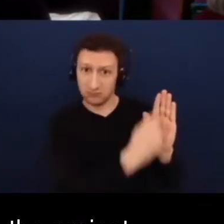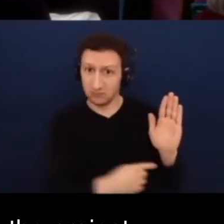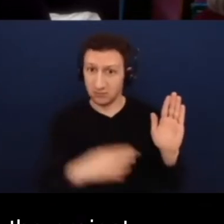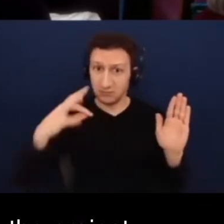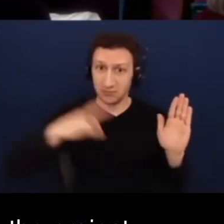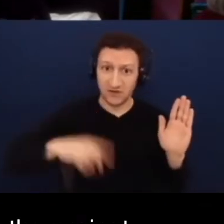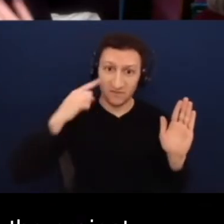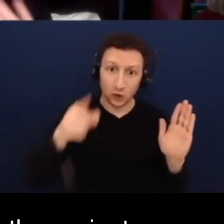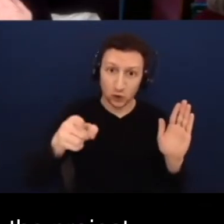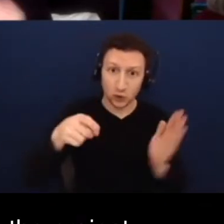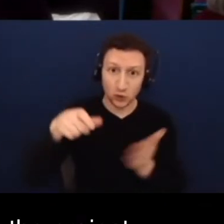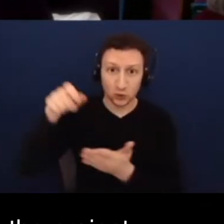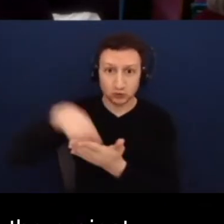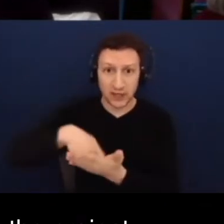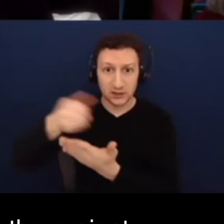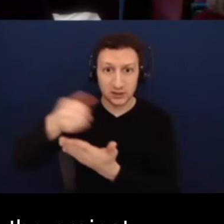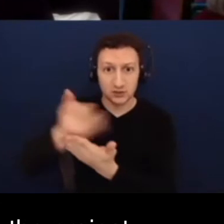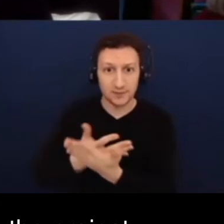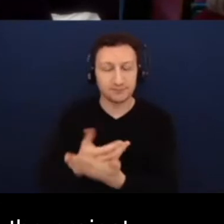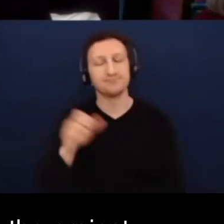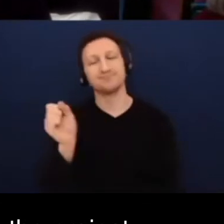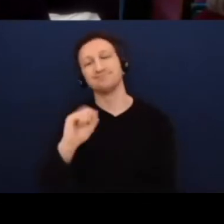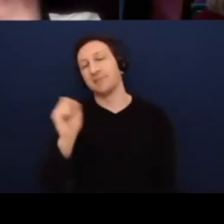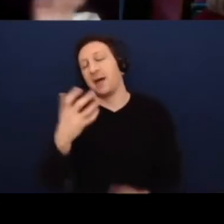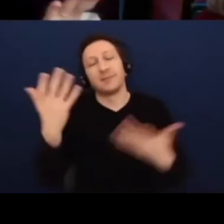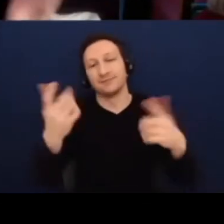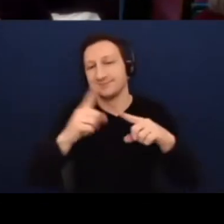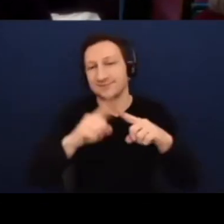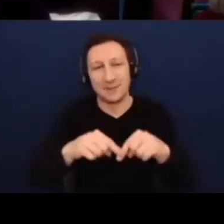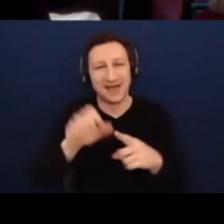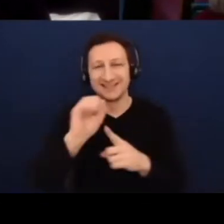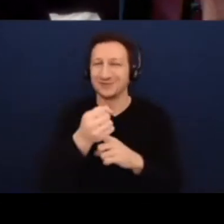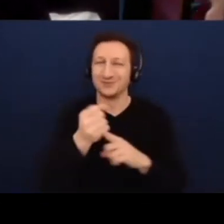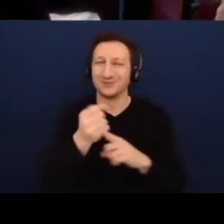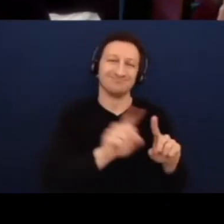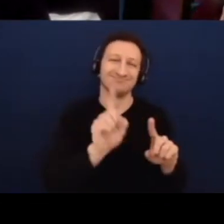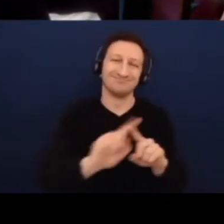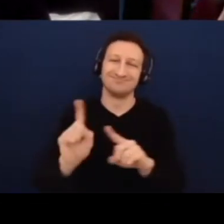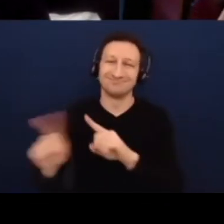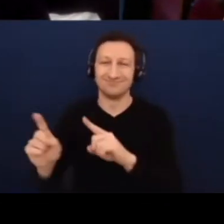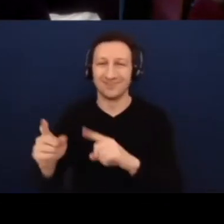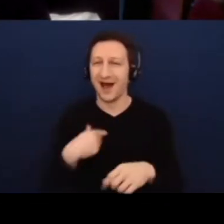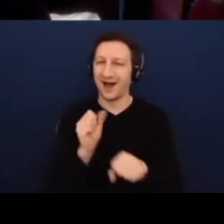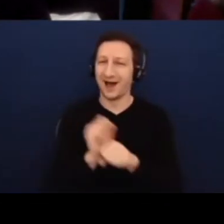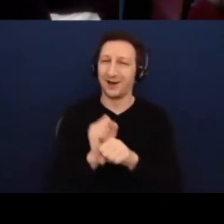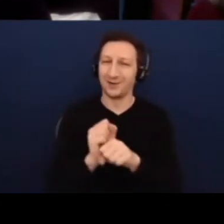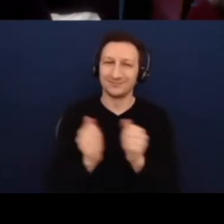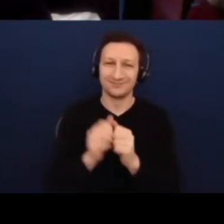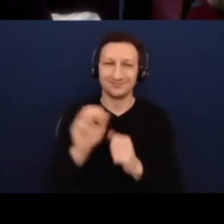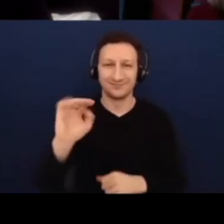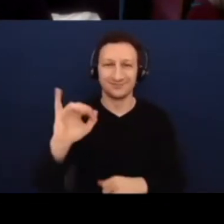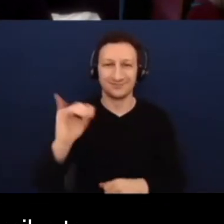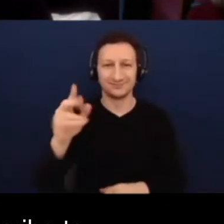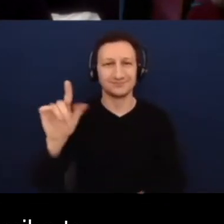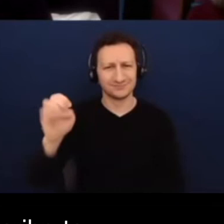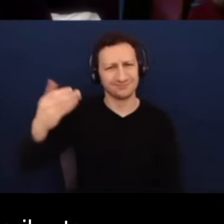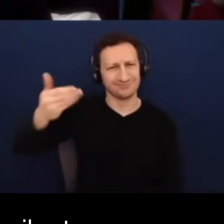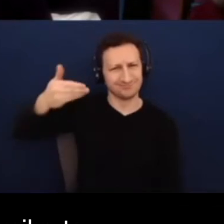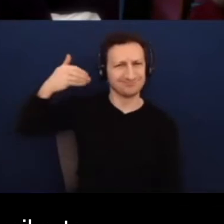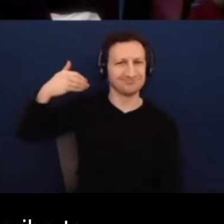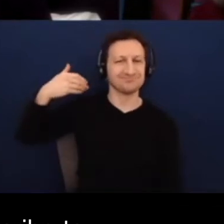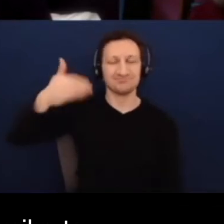it depends on the project, it depends on the client. And I've done a couple projects for you as well in the past.